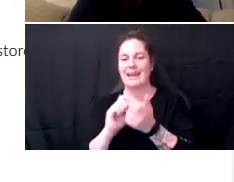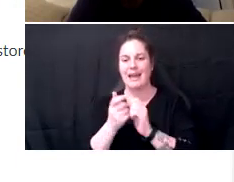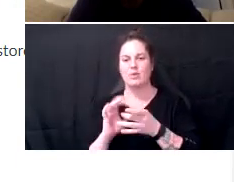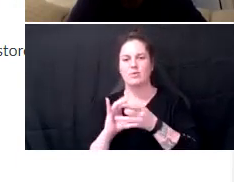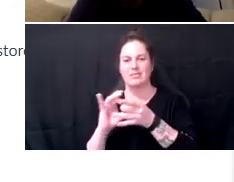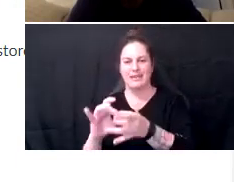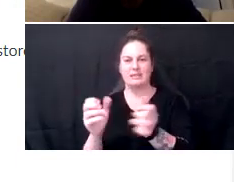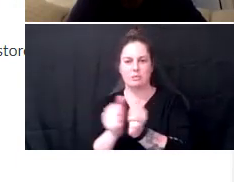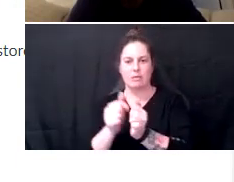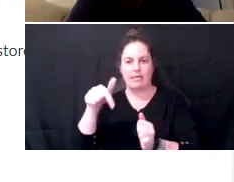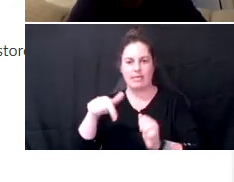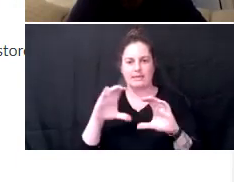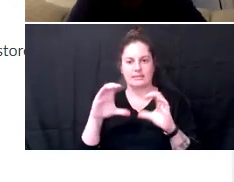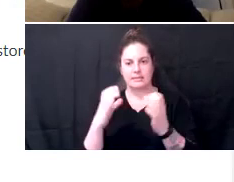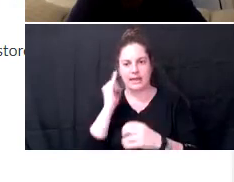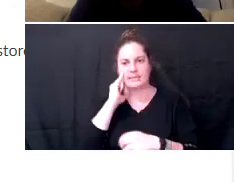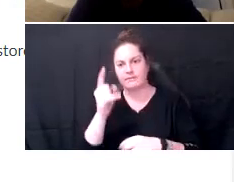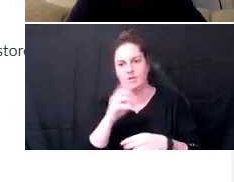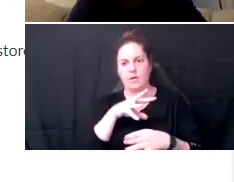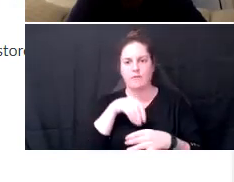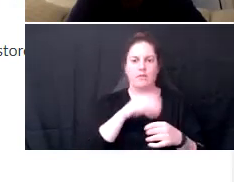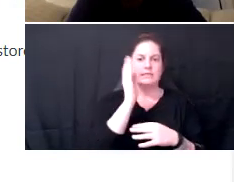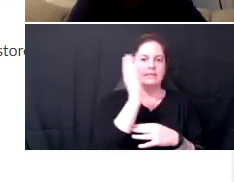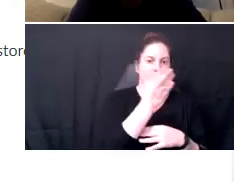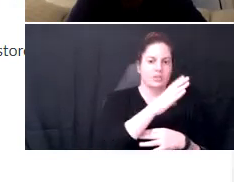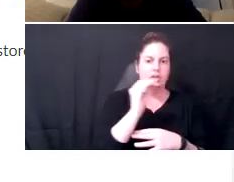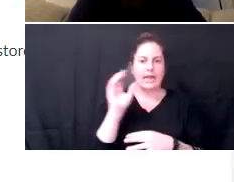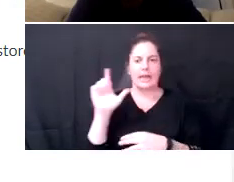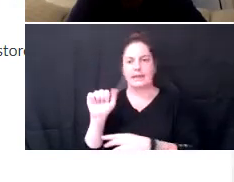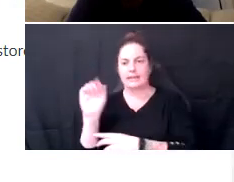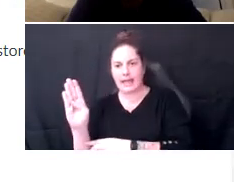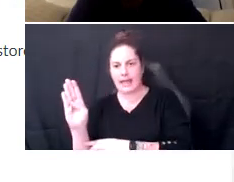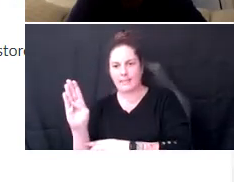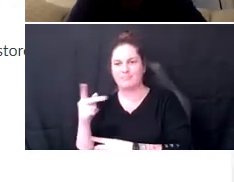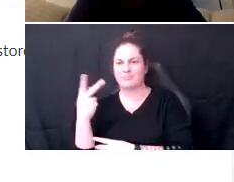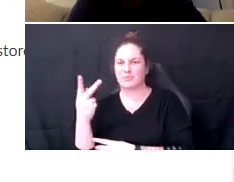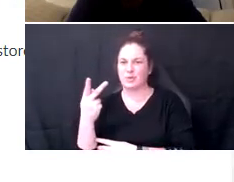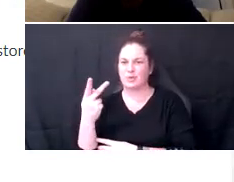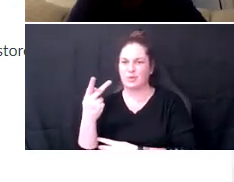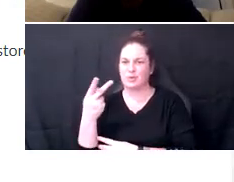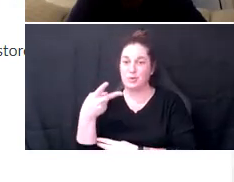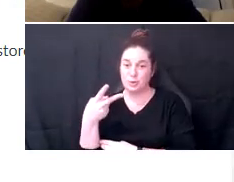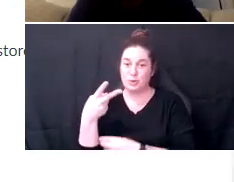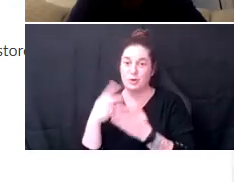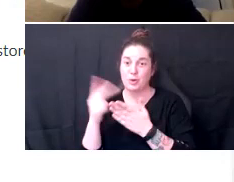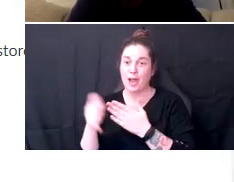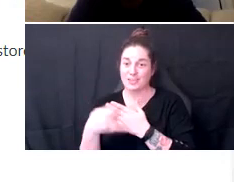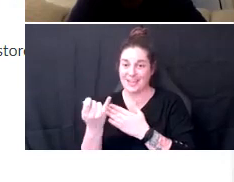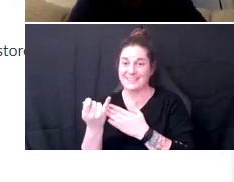lab. If you're in lecture and lab, you have to do two different projects. That's why it's important that you get started